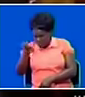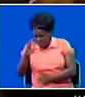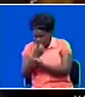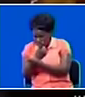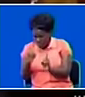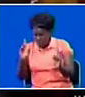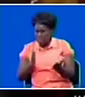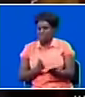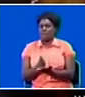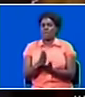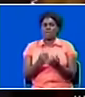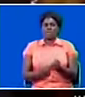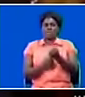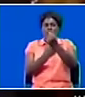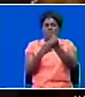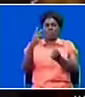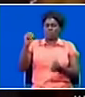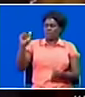right to support Mandago.